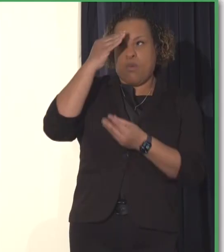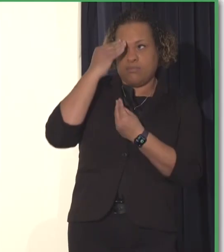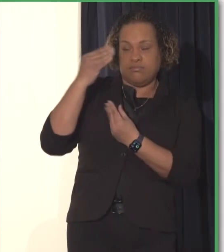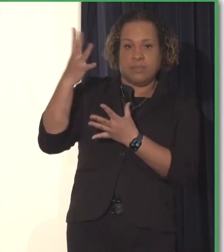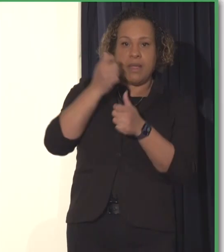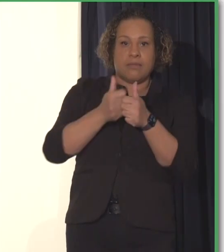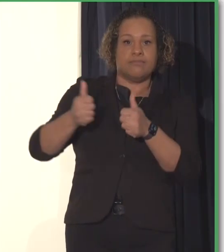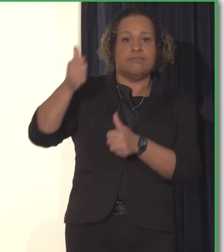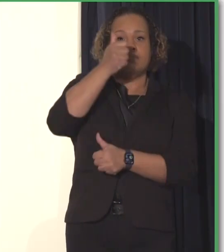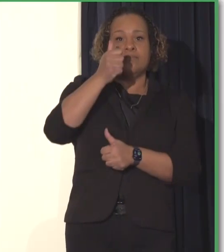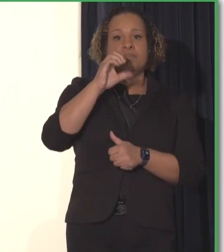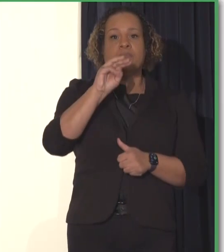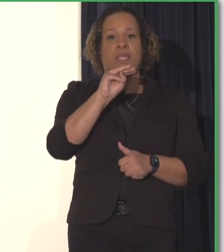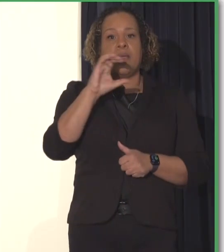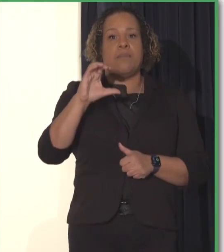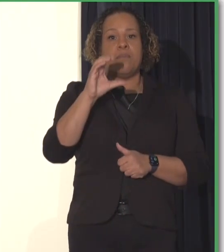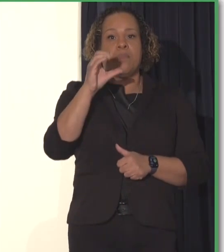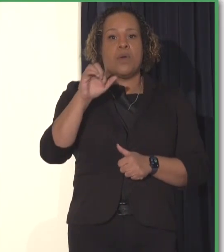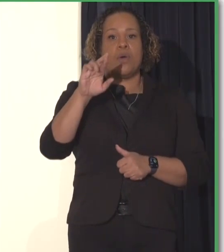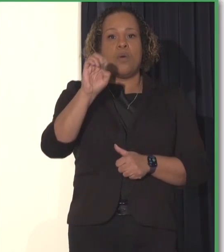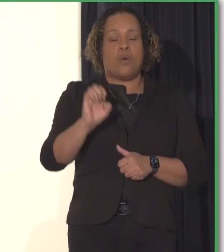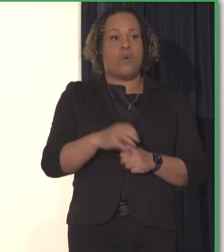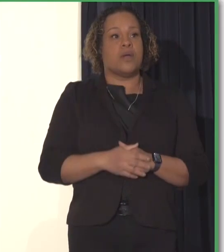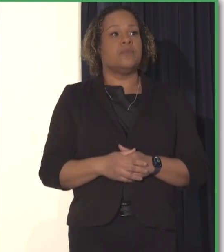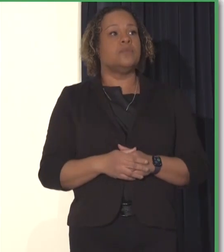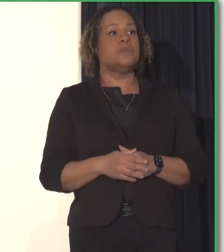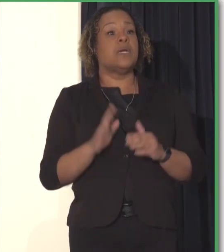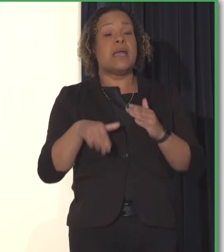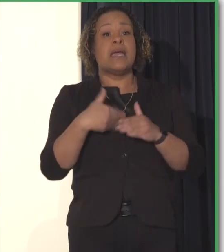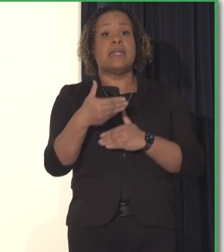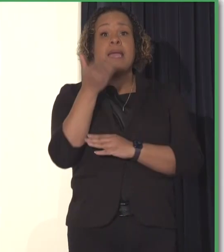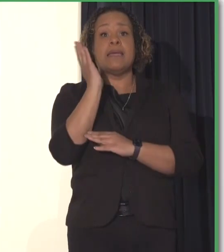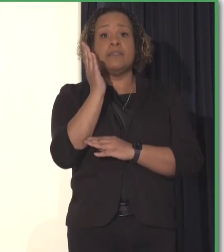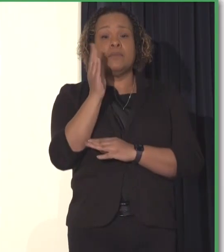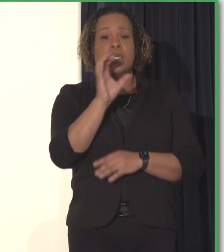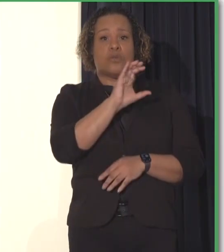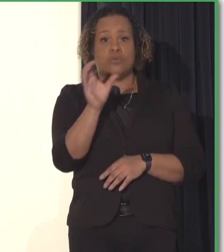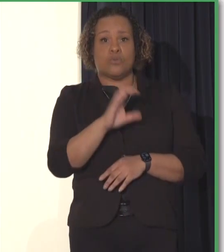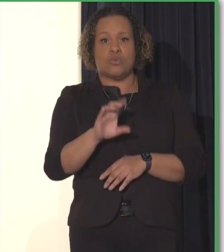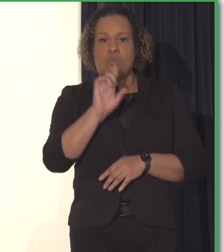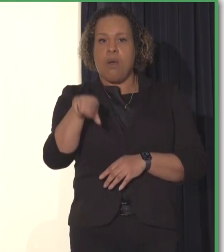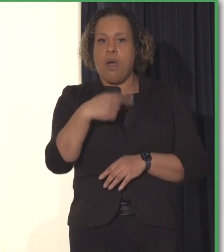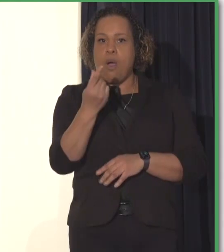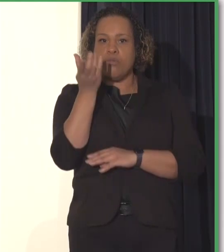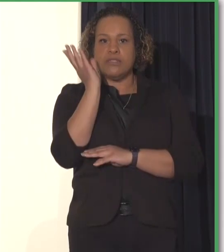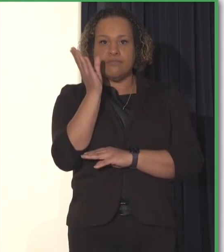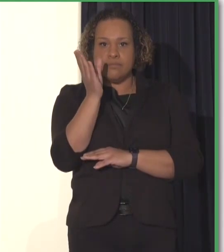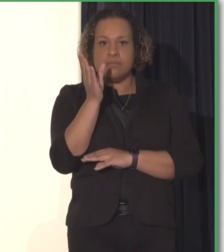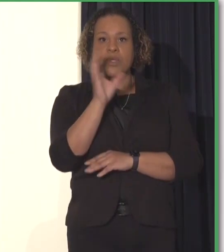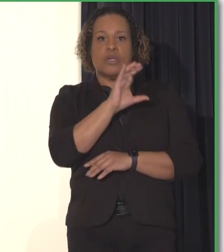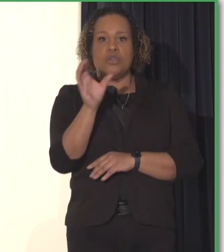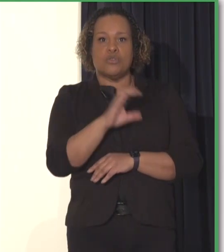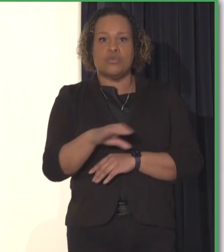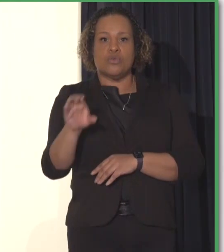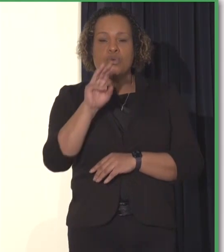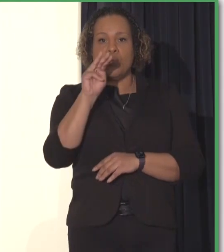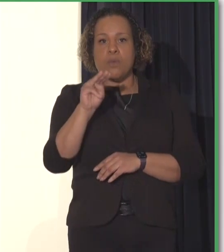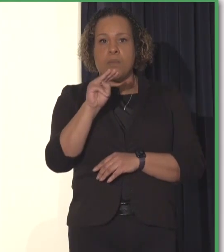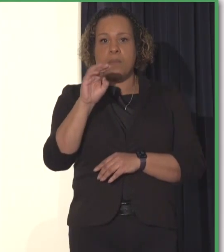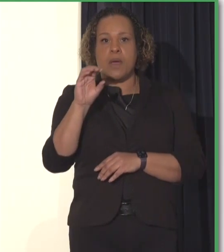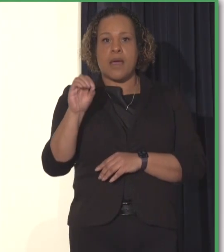speaker. We'll go into Zoom. Our only speaker in Zoom is Monkey Wrench